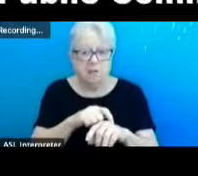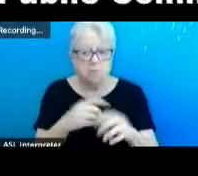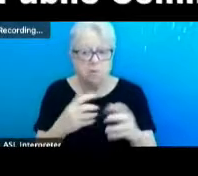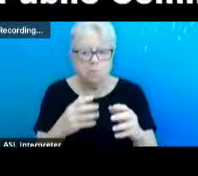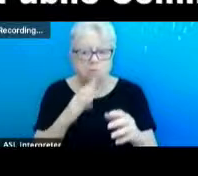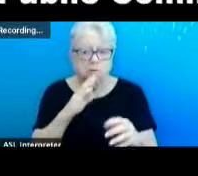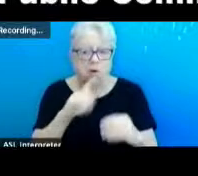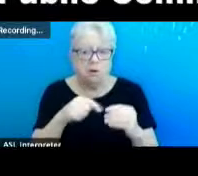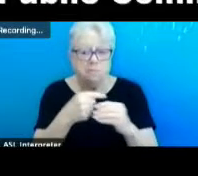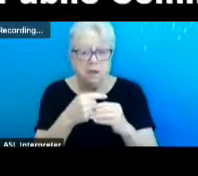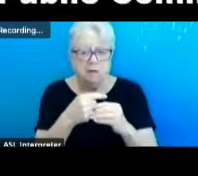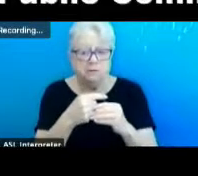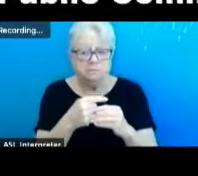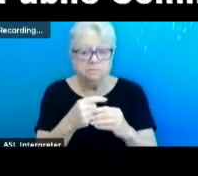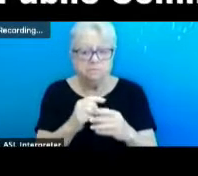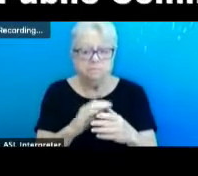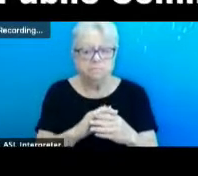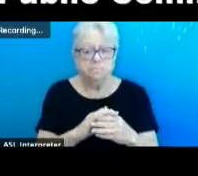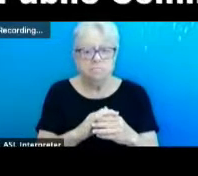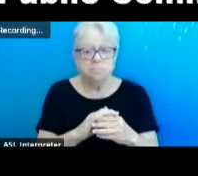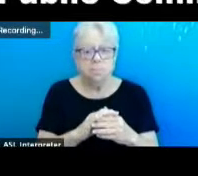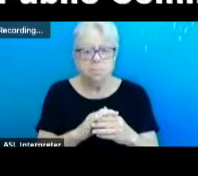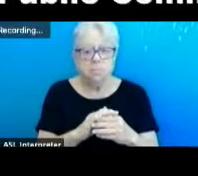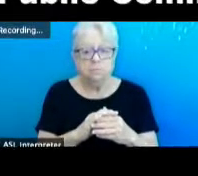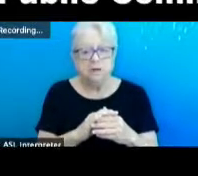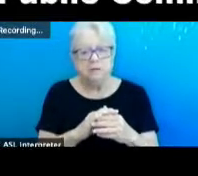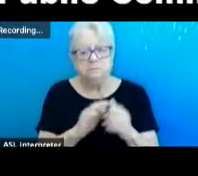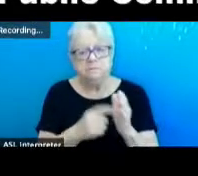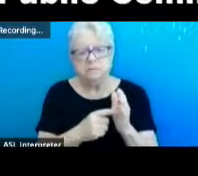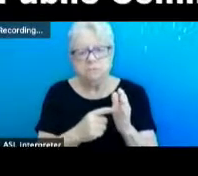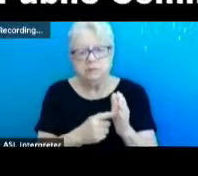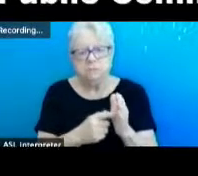may not be necessary. So,